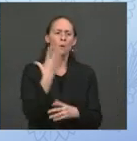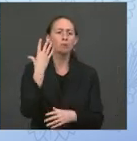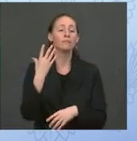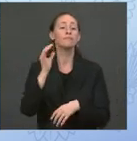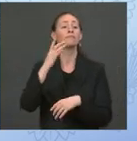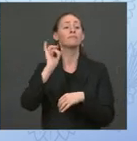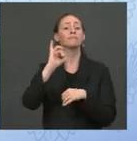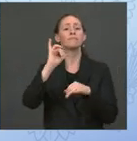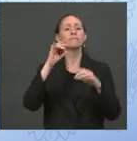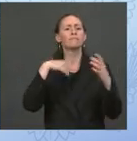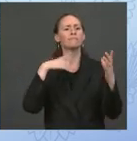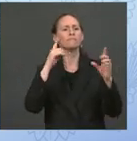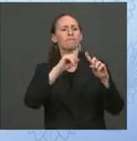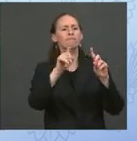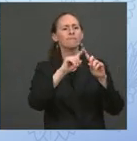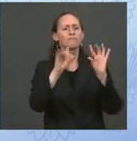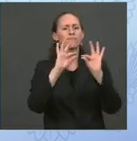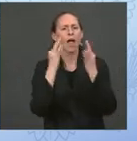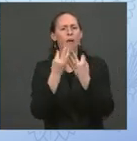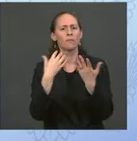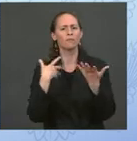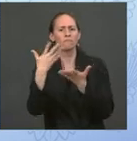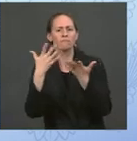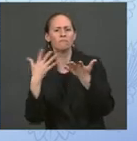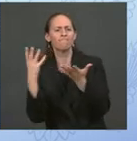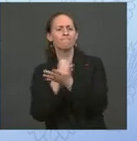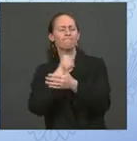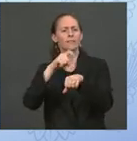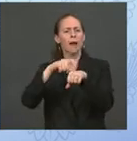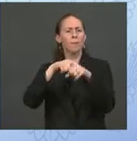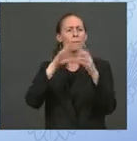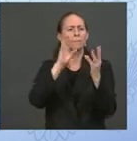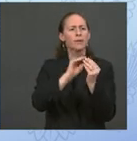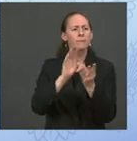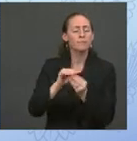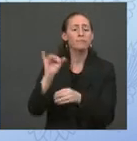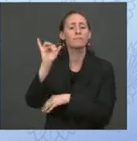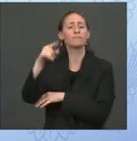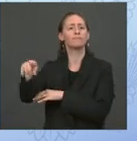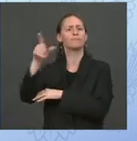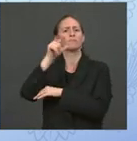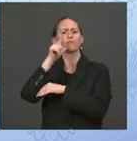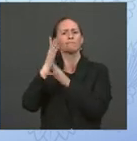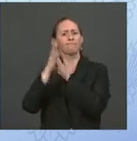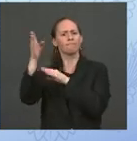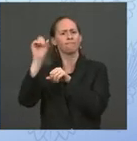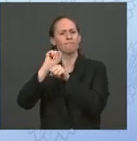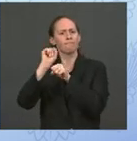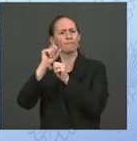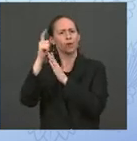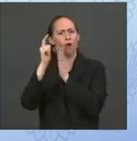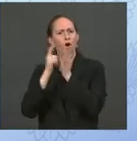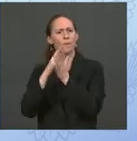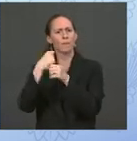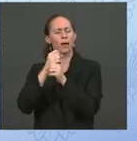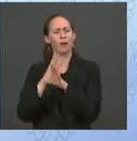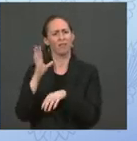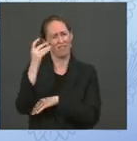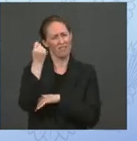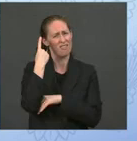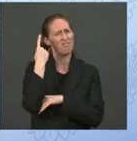talk to their children at home, lawmakers recognizing that teachers need barriers lifted so that they can do their most important